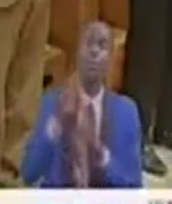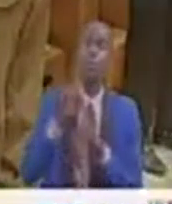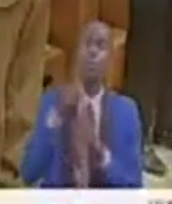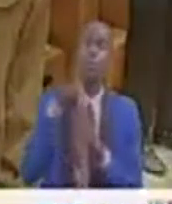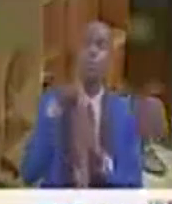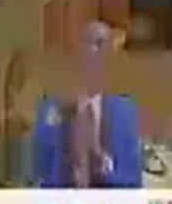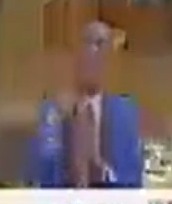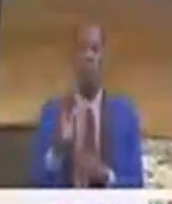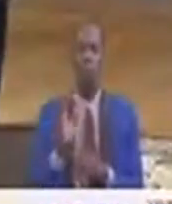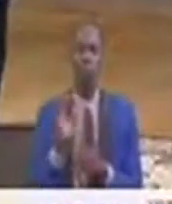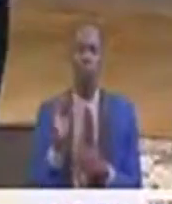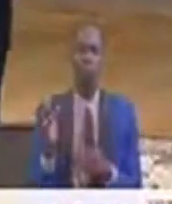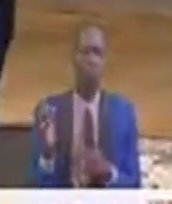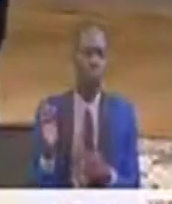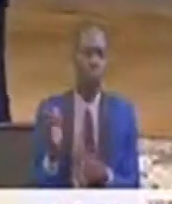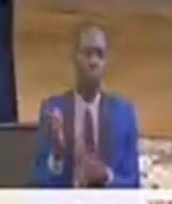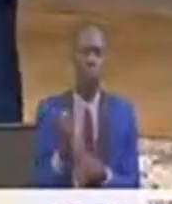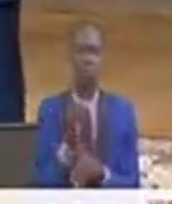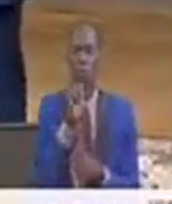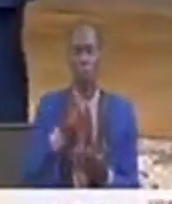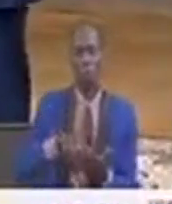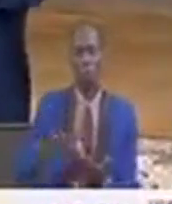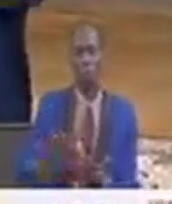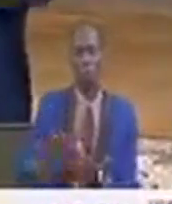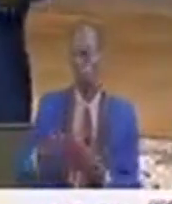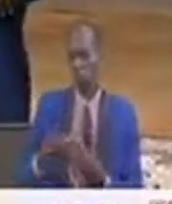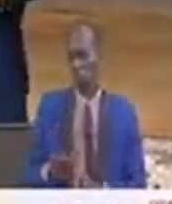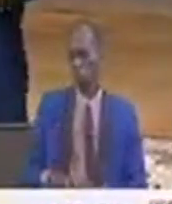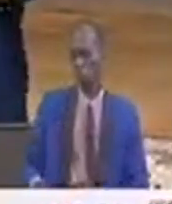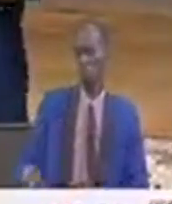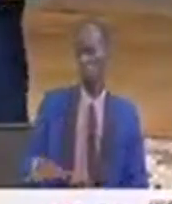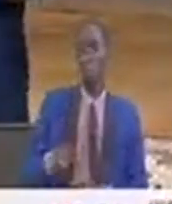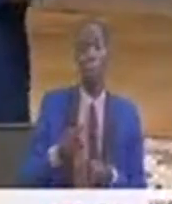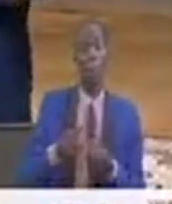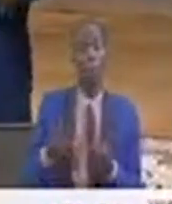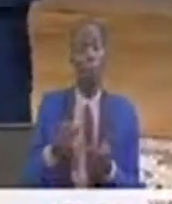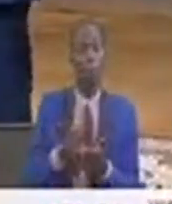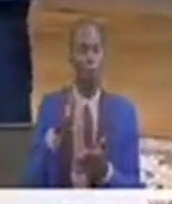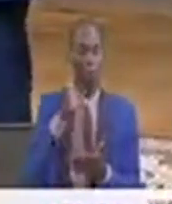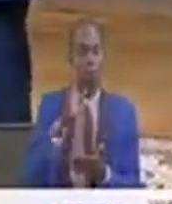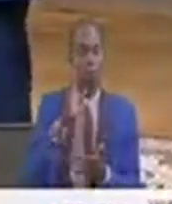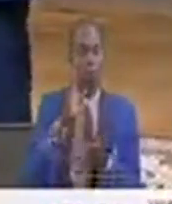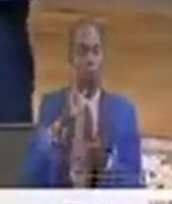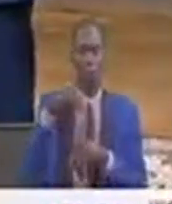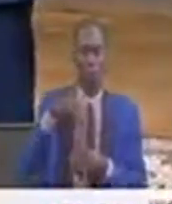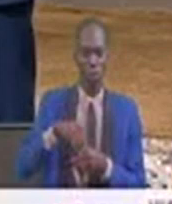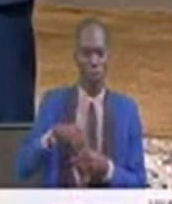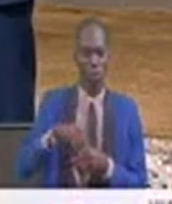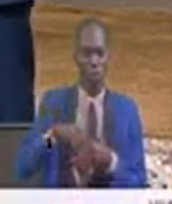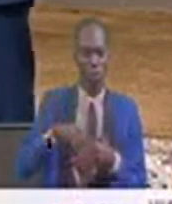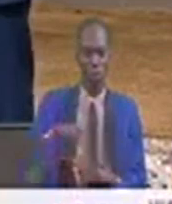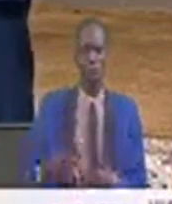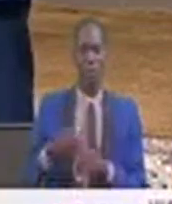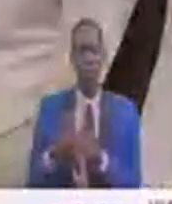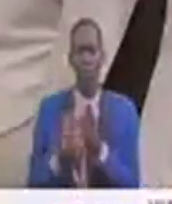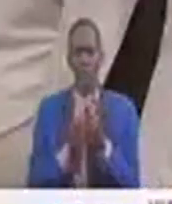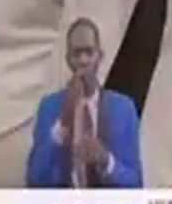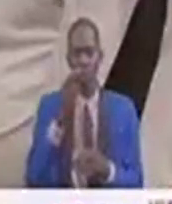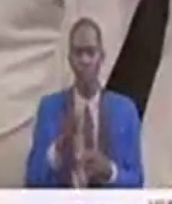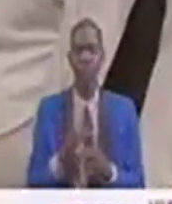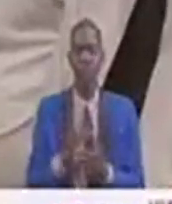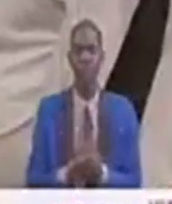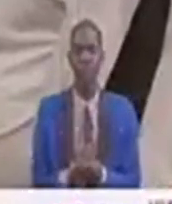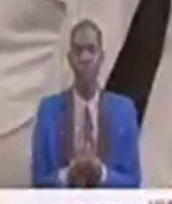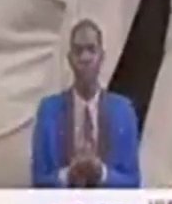not fall on the ground. It will fall in the fertile ground of our hearts in Jesus'